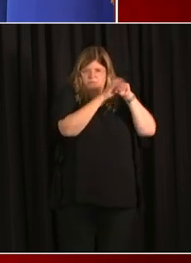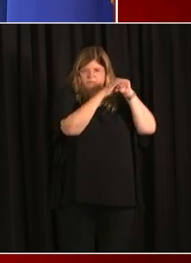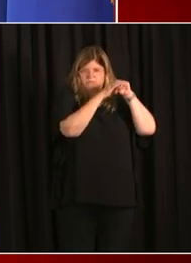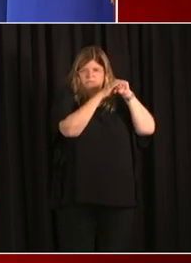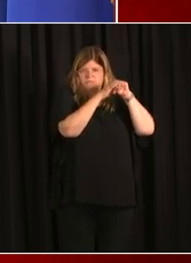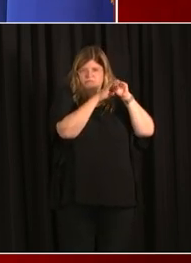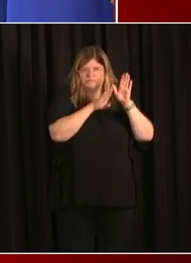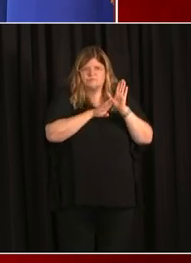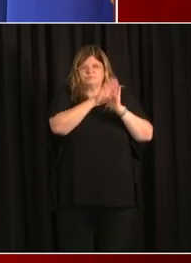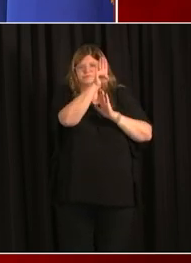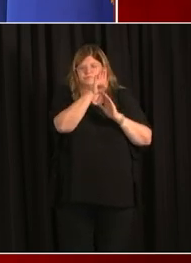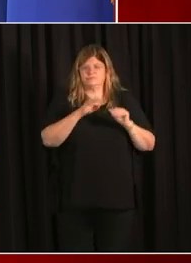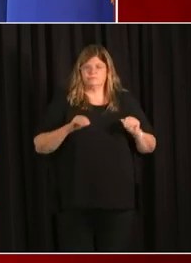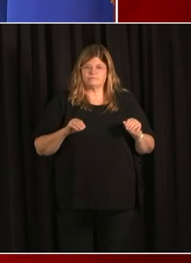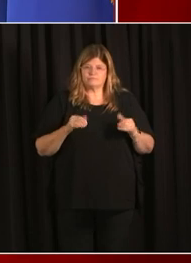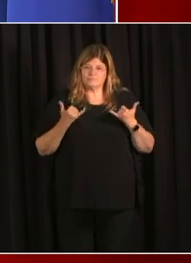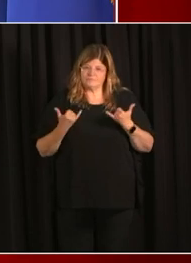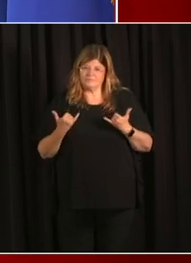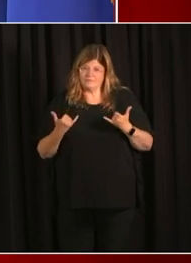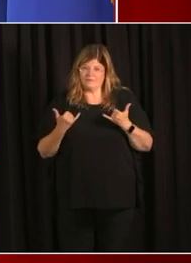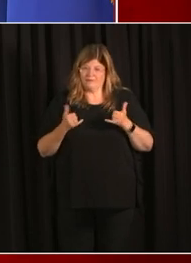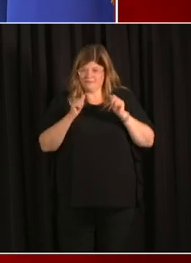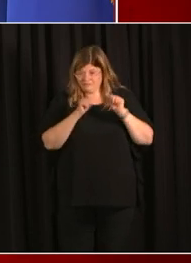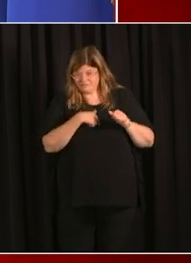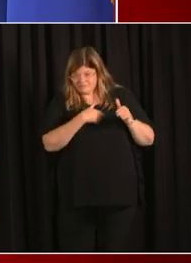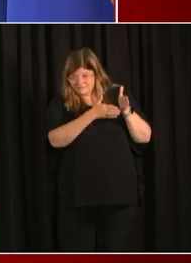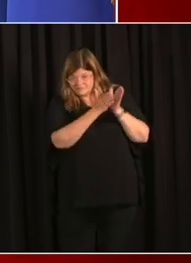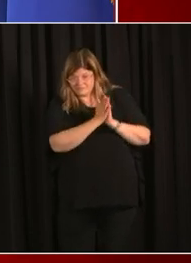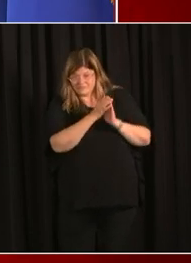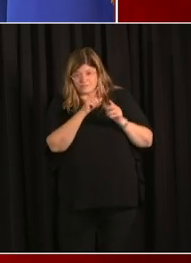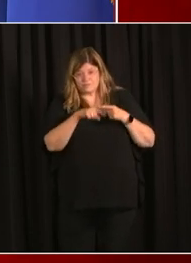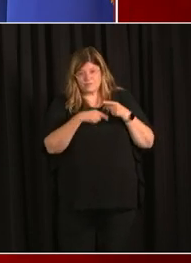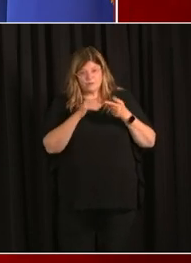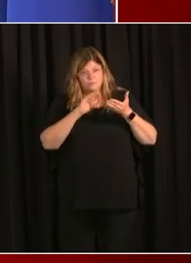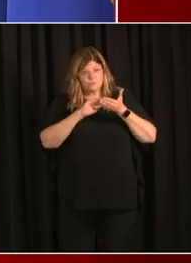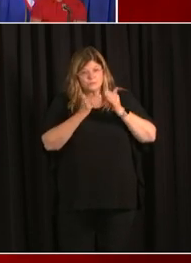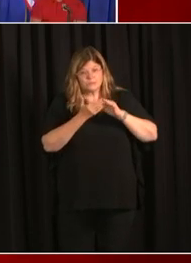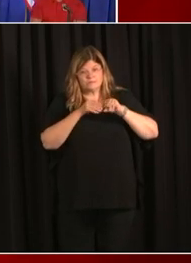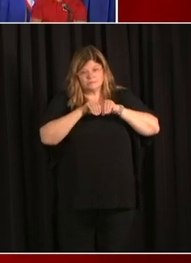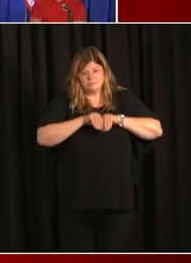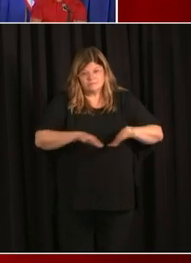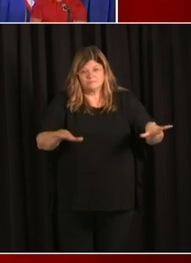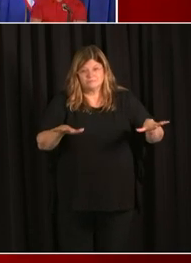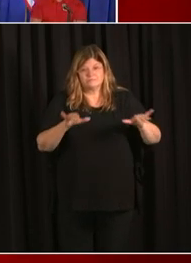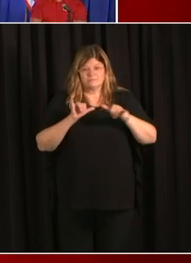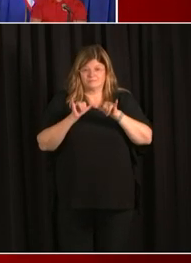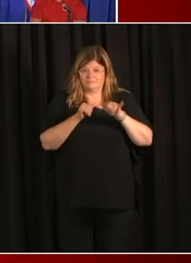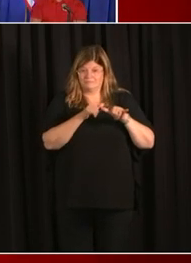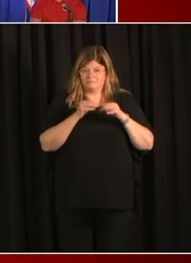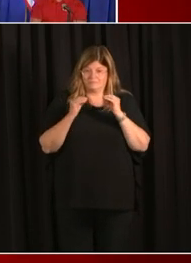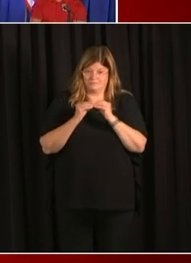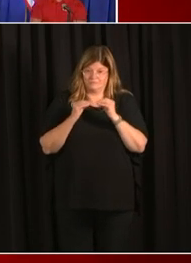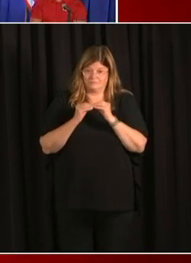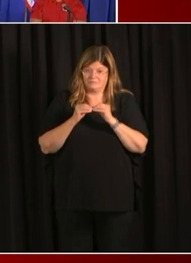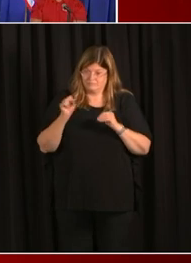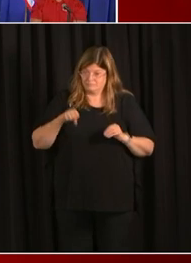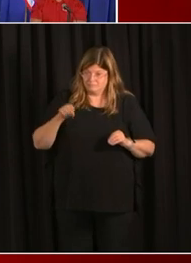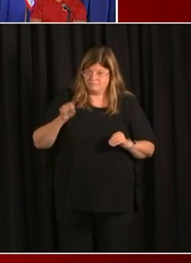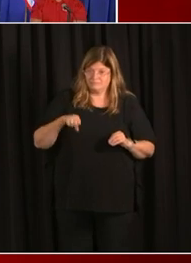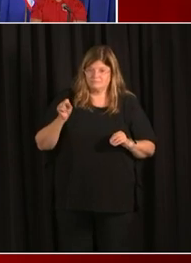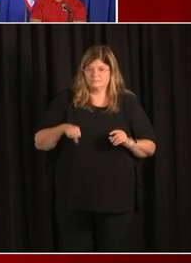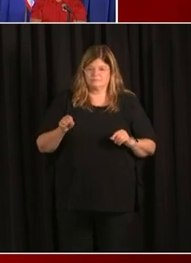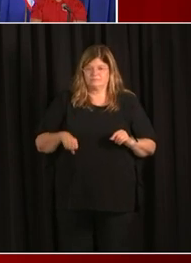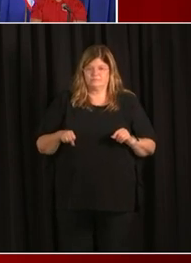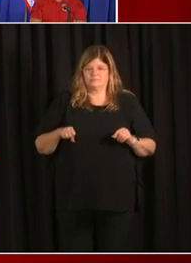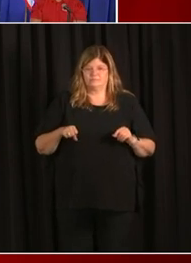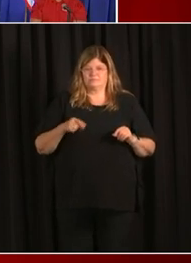Okay, so now can I ask about the community spread metrics? Yes. So can you tell us, because you